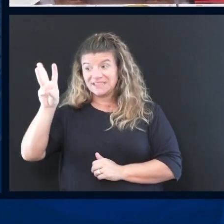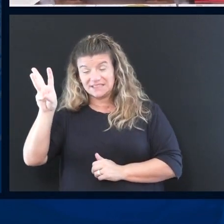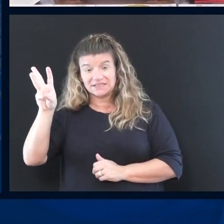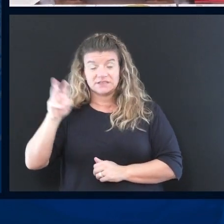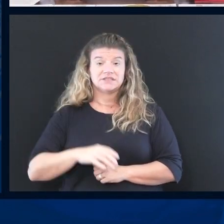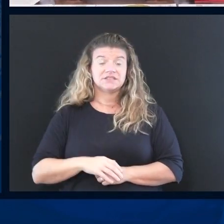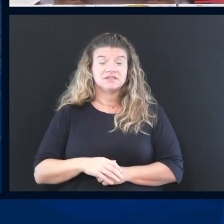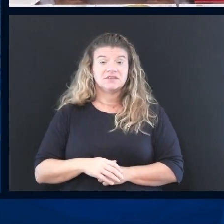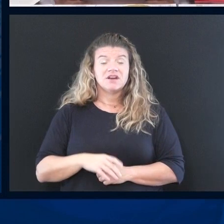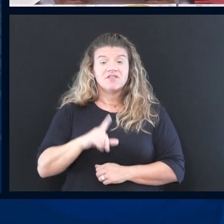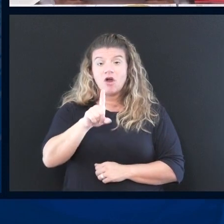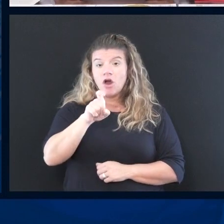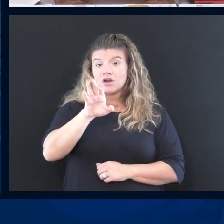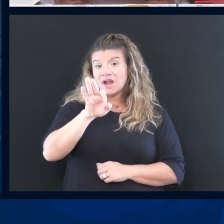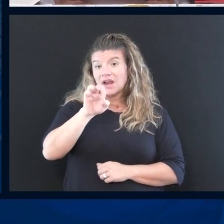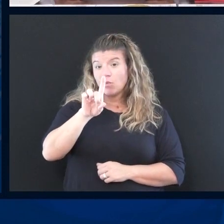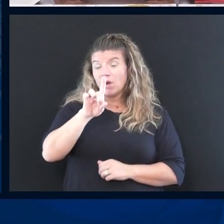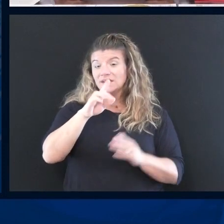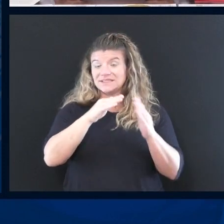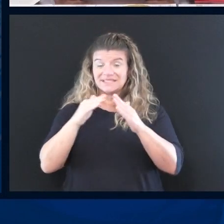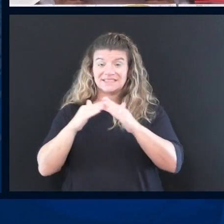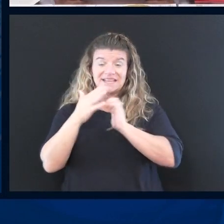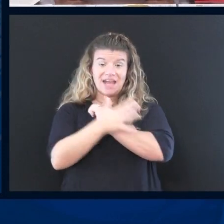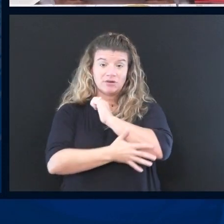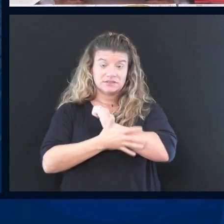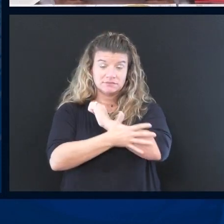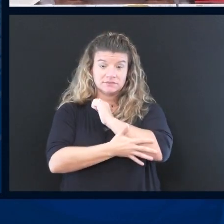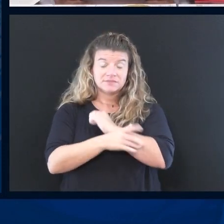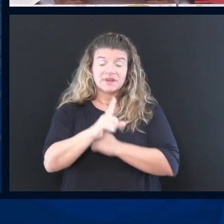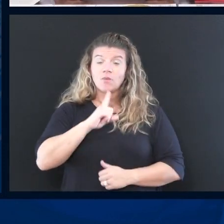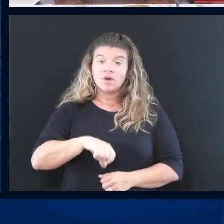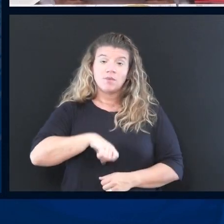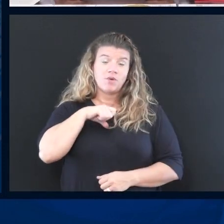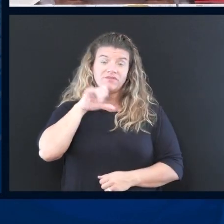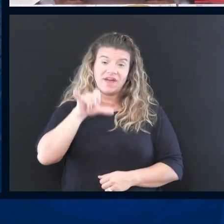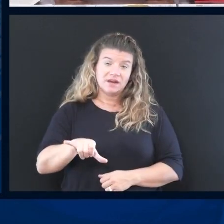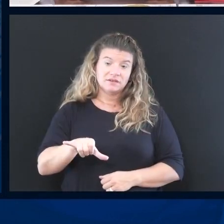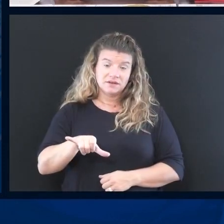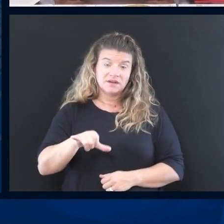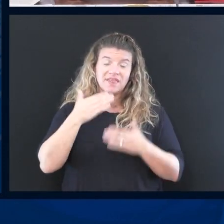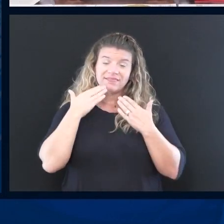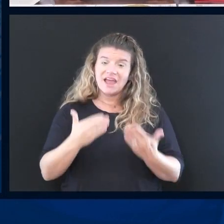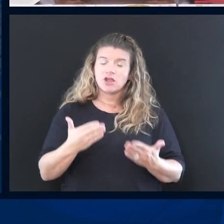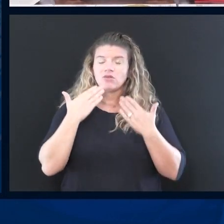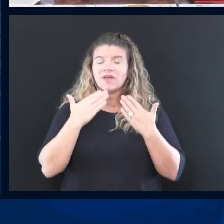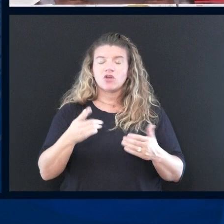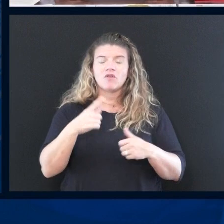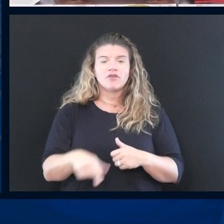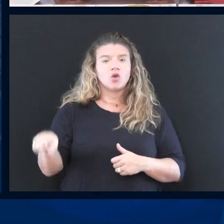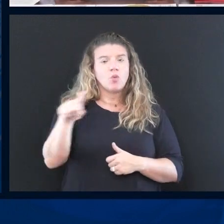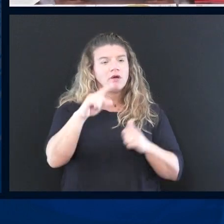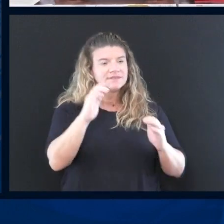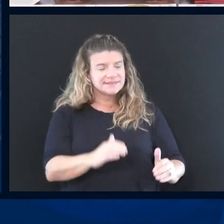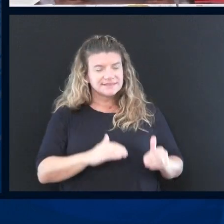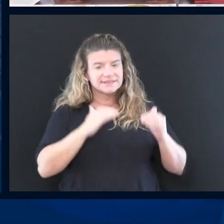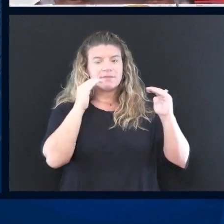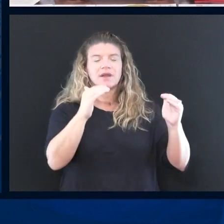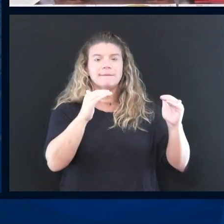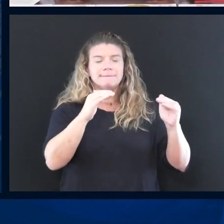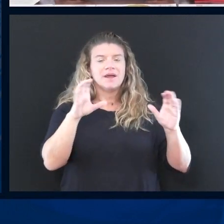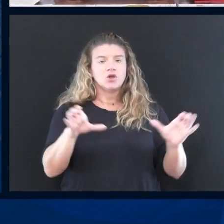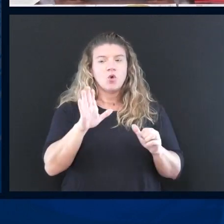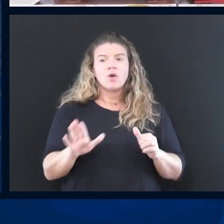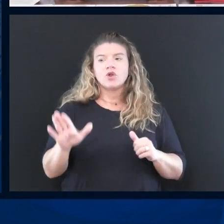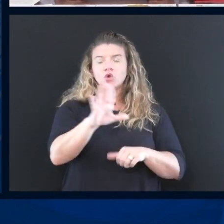$113,587,633.96 to 191 cities and counties. I'm really proud of that and everything, and thank you guys for stepping up and doing